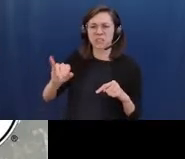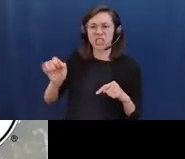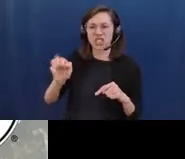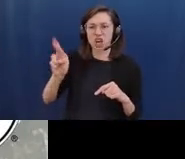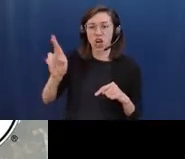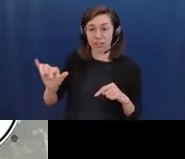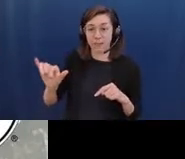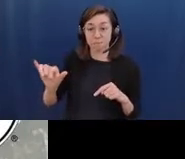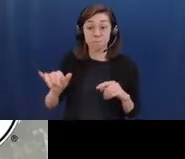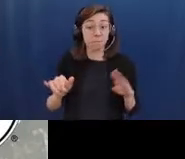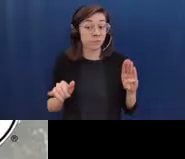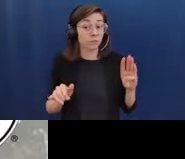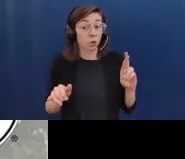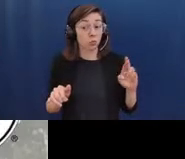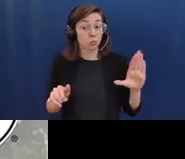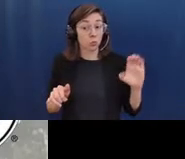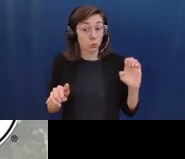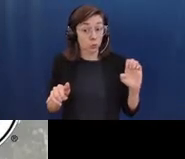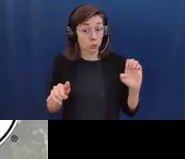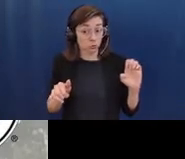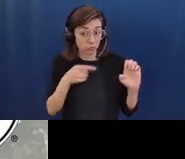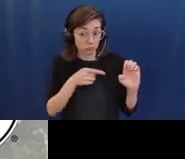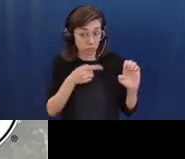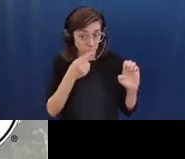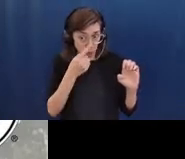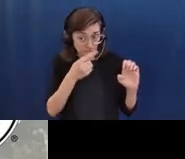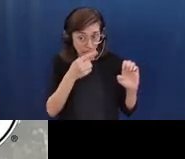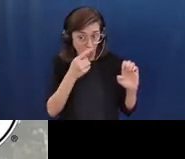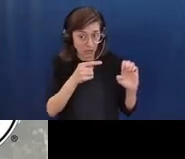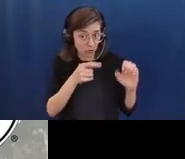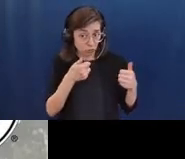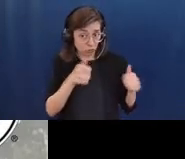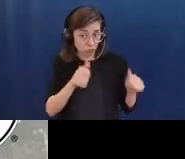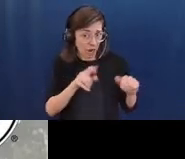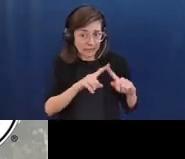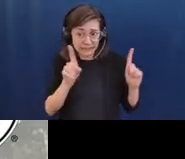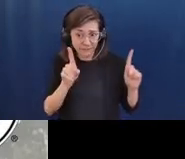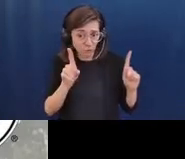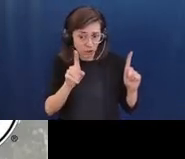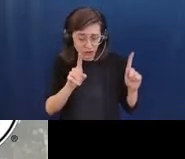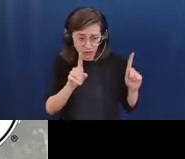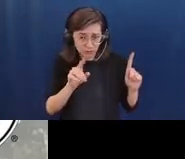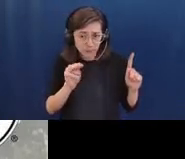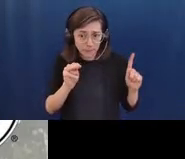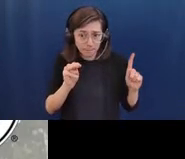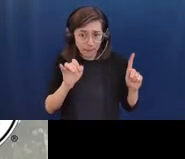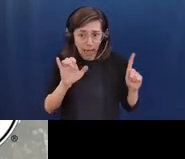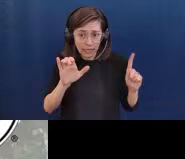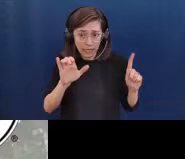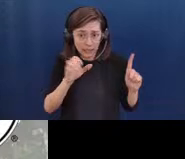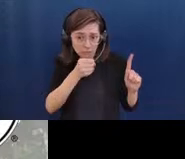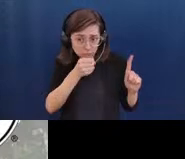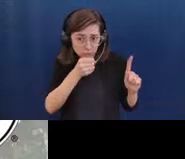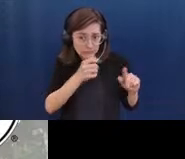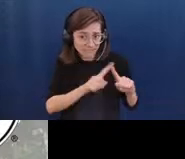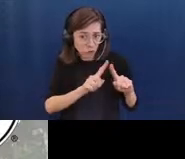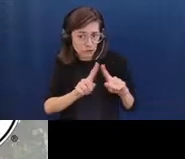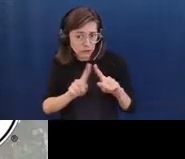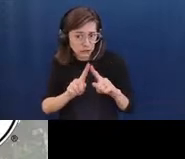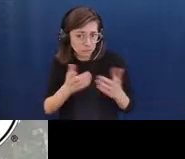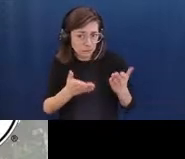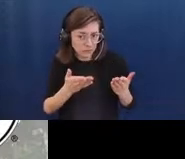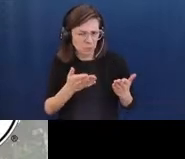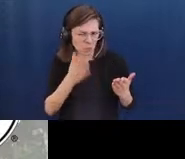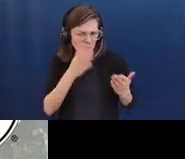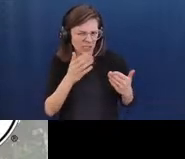if you want to see if it's a different microphone, perhaps, we'll come back to you.